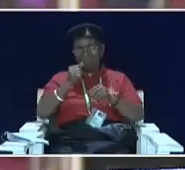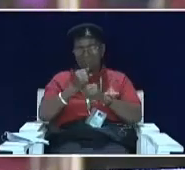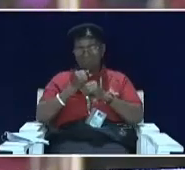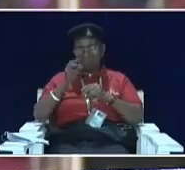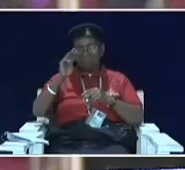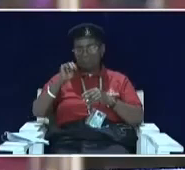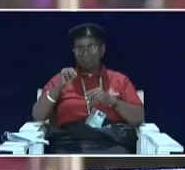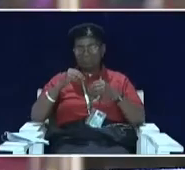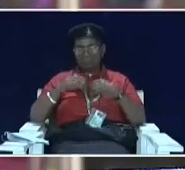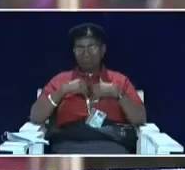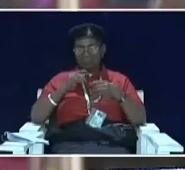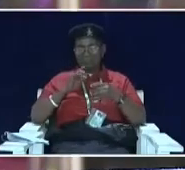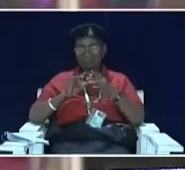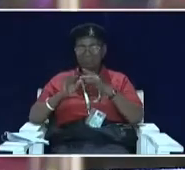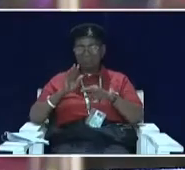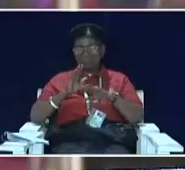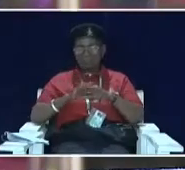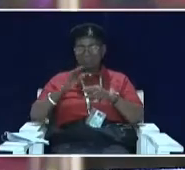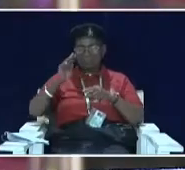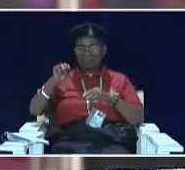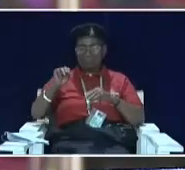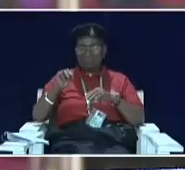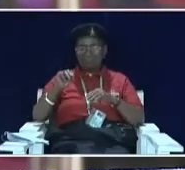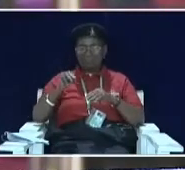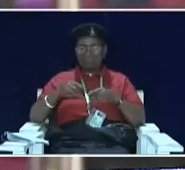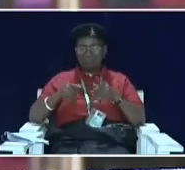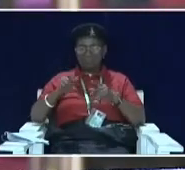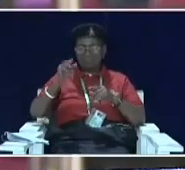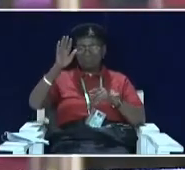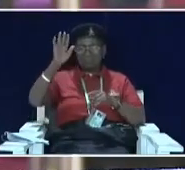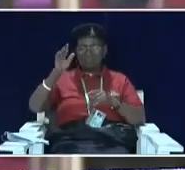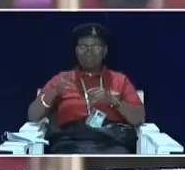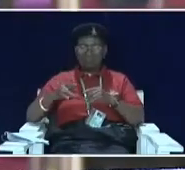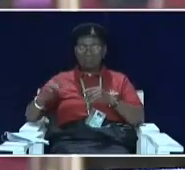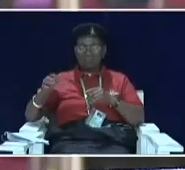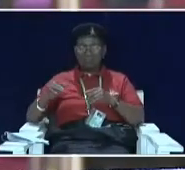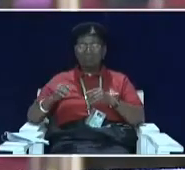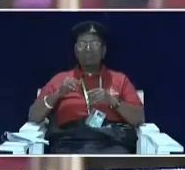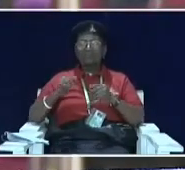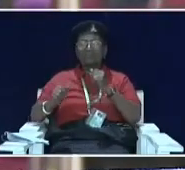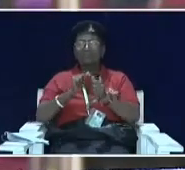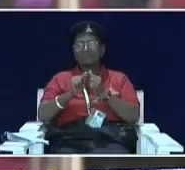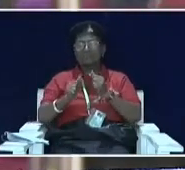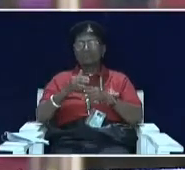Have mercy on them. Let your blood wash away their sins.